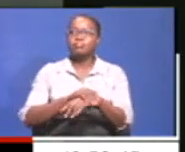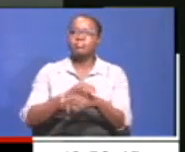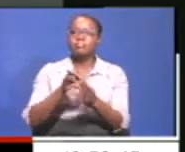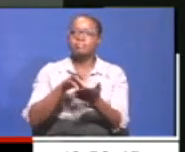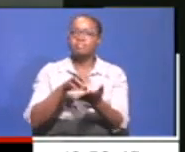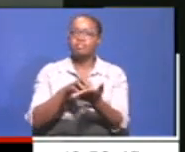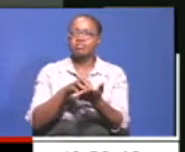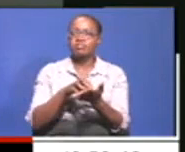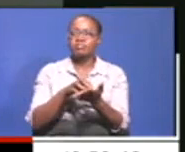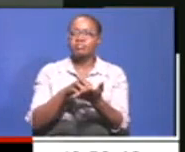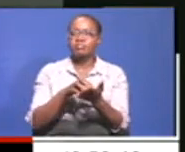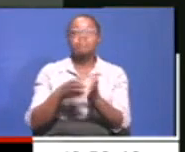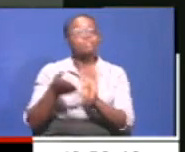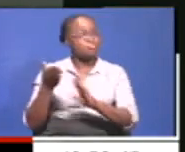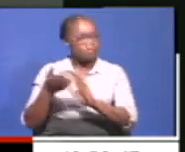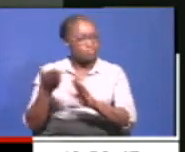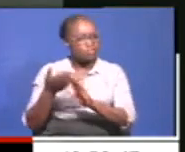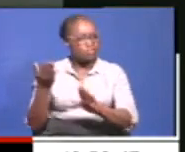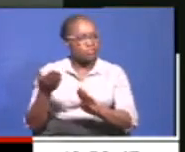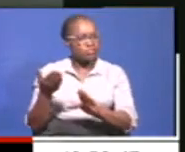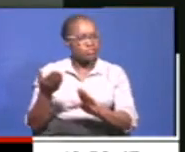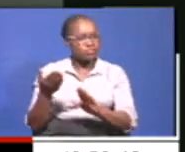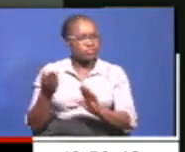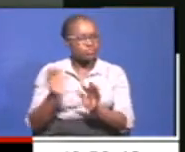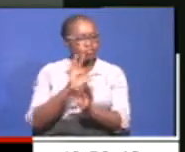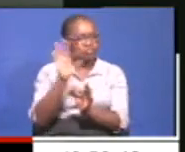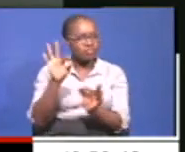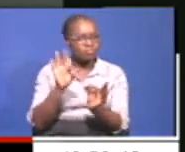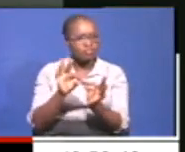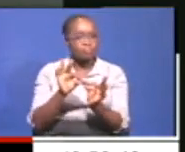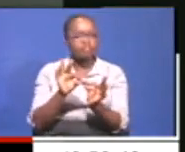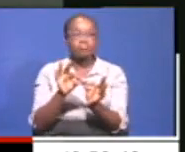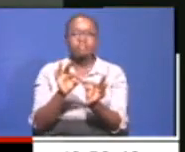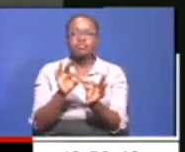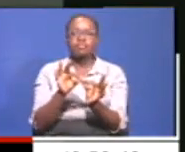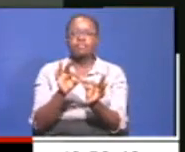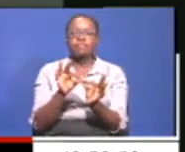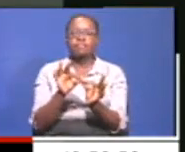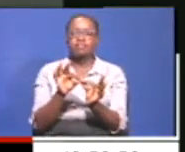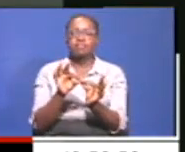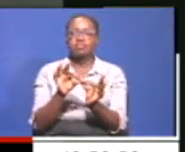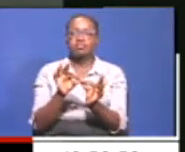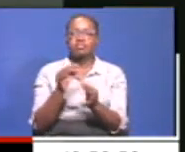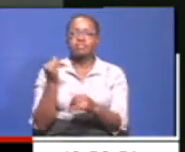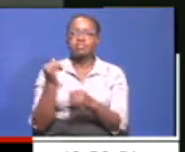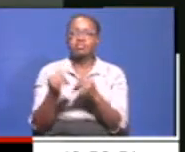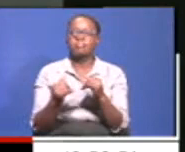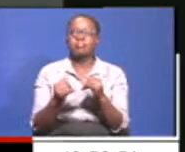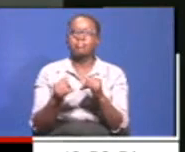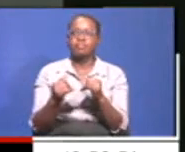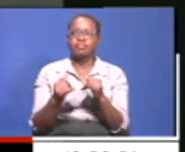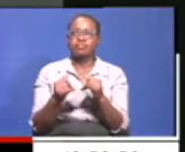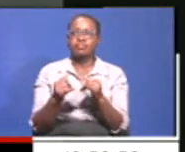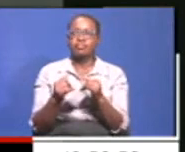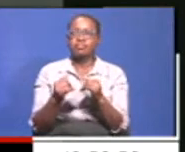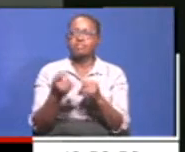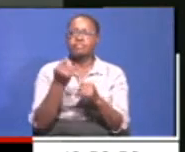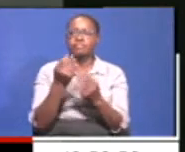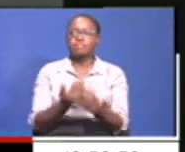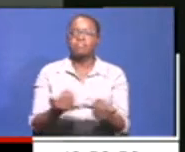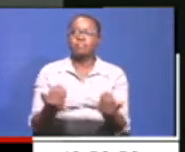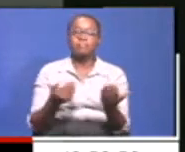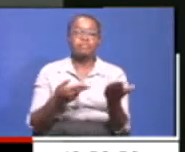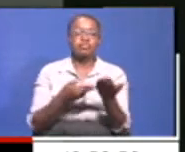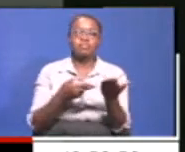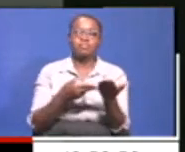And the speed is perfect. So we are just finalizing on fine-tuning on a few things on technical